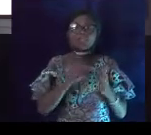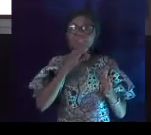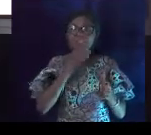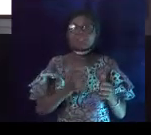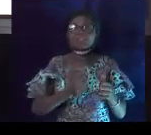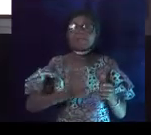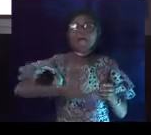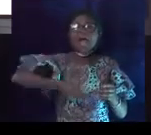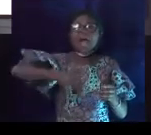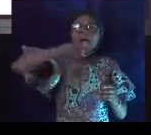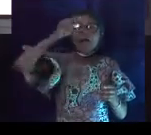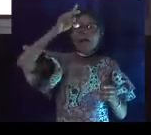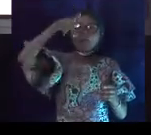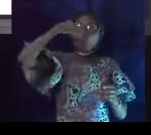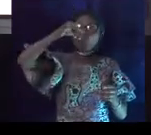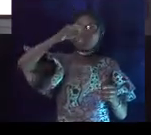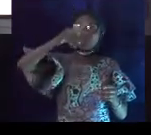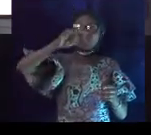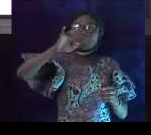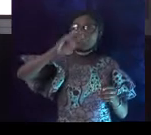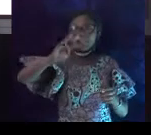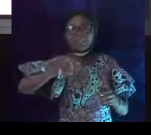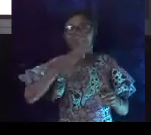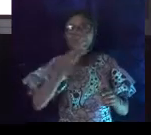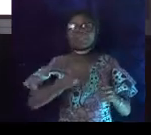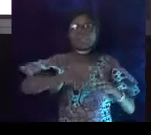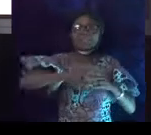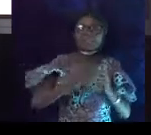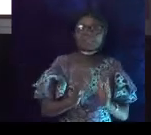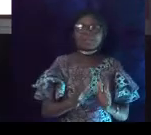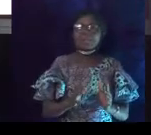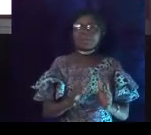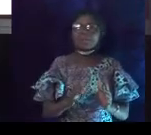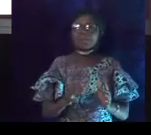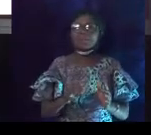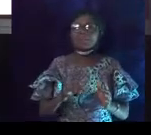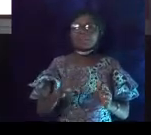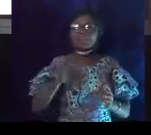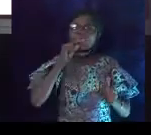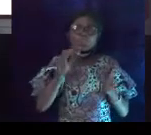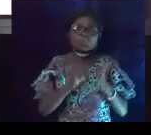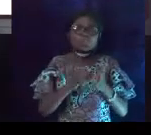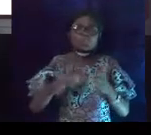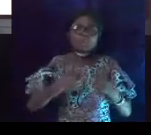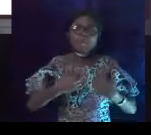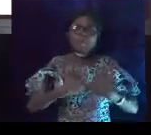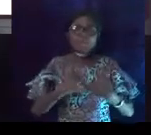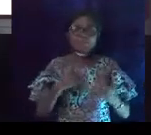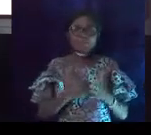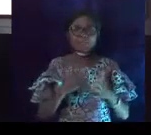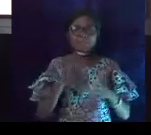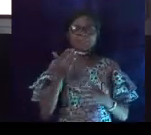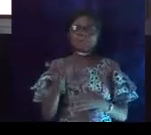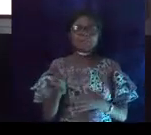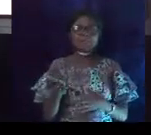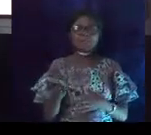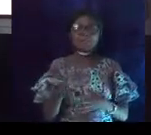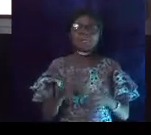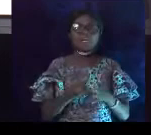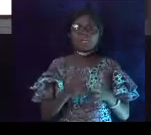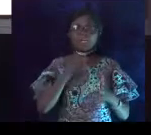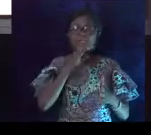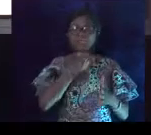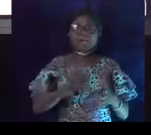A day-old chick eats high protein starter. We have where they are selling the feed for